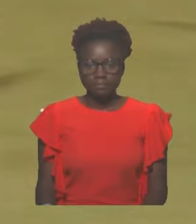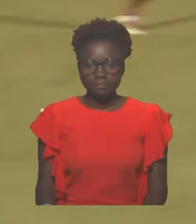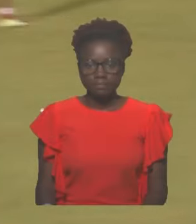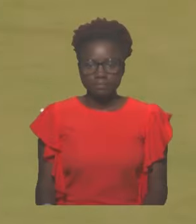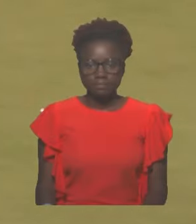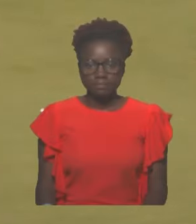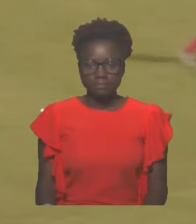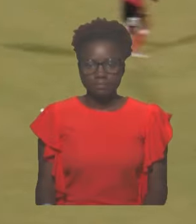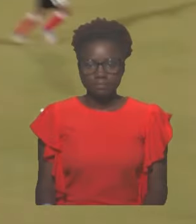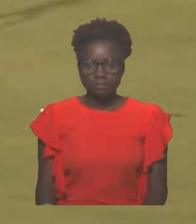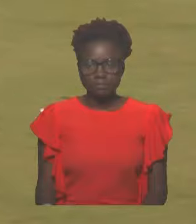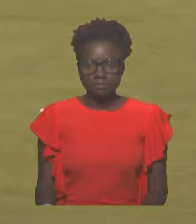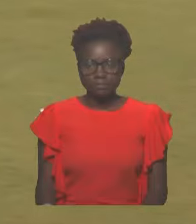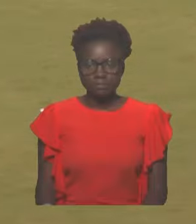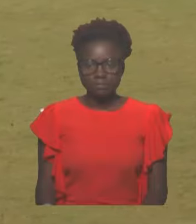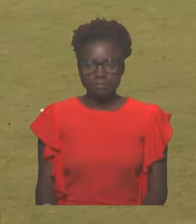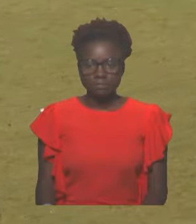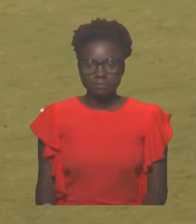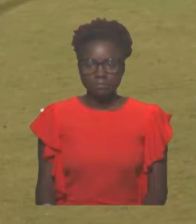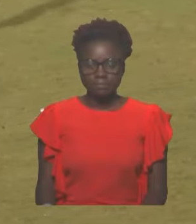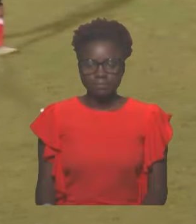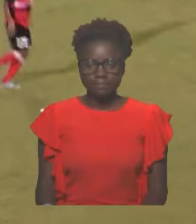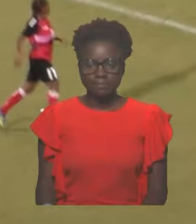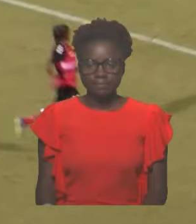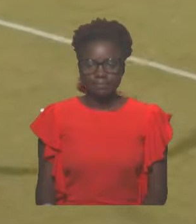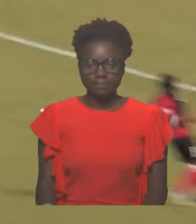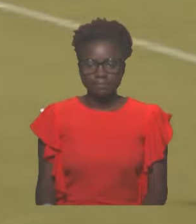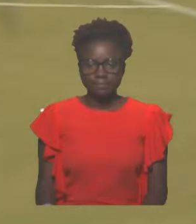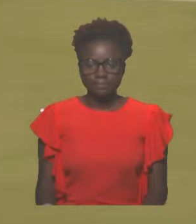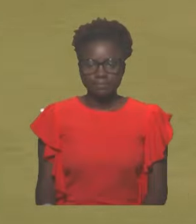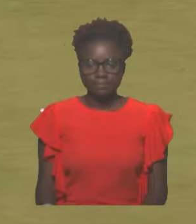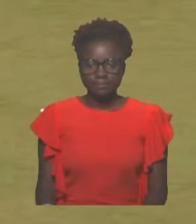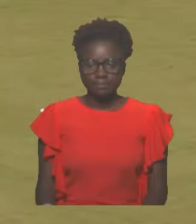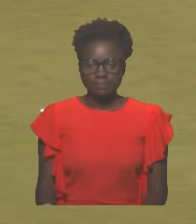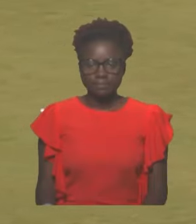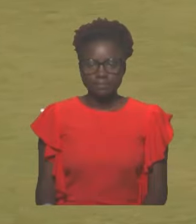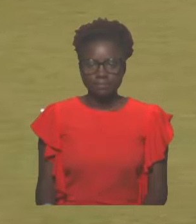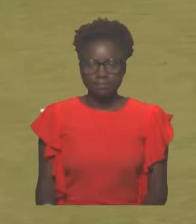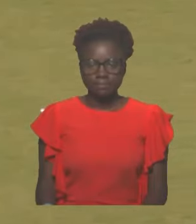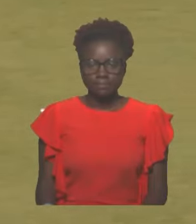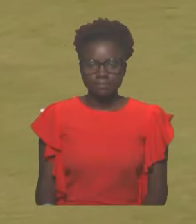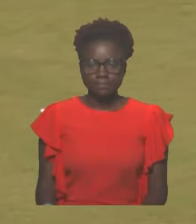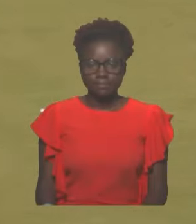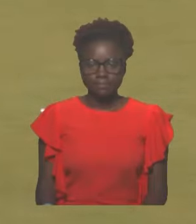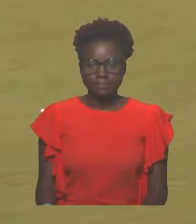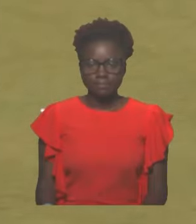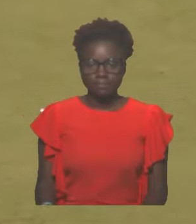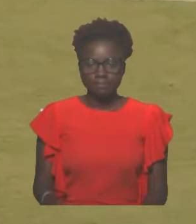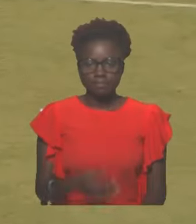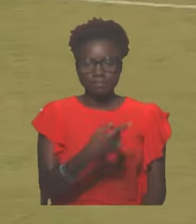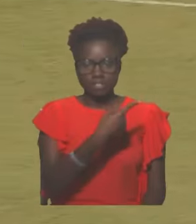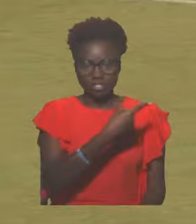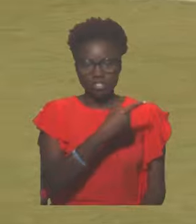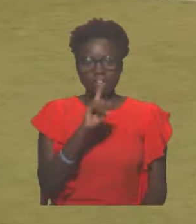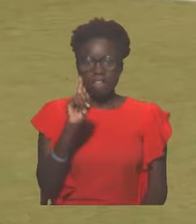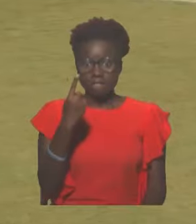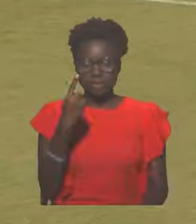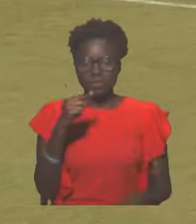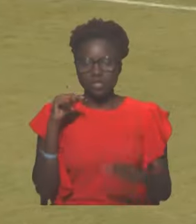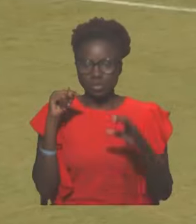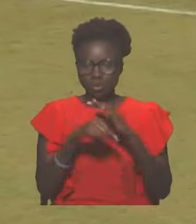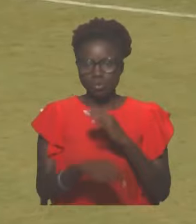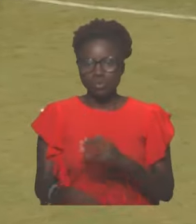Thomas found Cameron on the right side, whose cross rebounded in the path of the number 18, who scored her first goal for Jamaica.